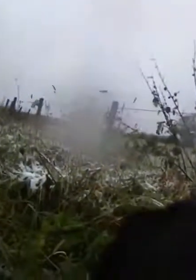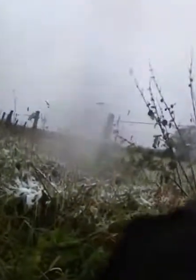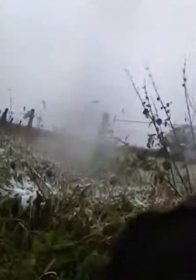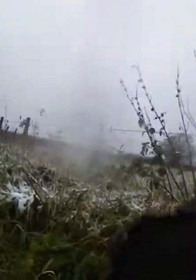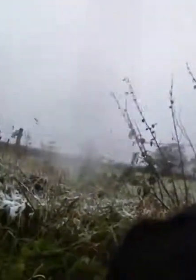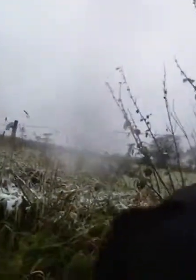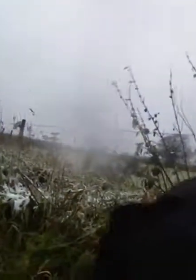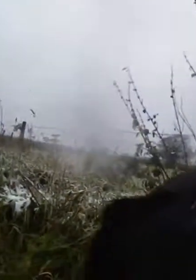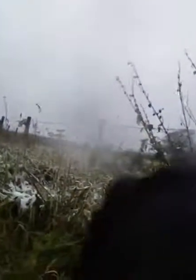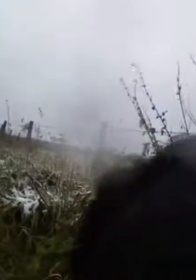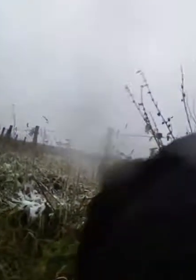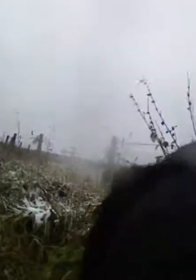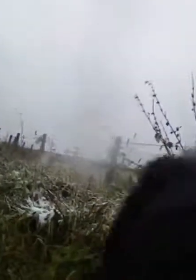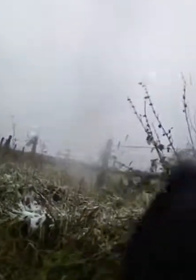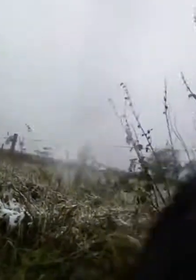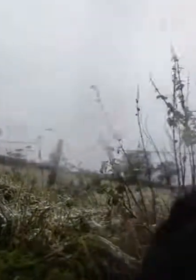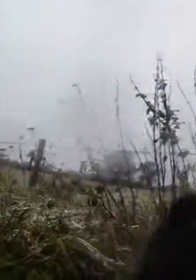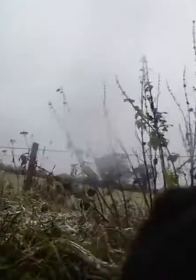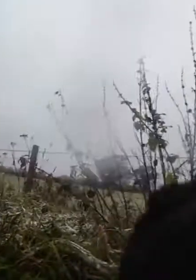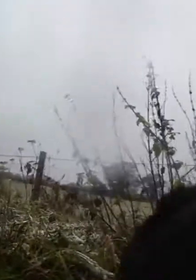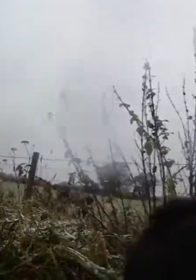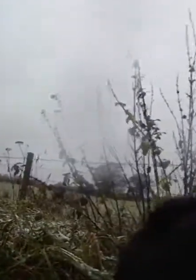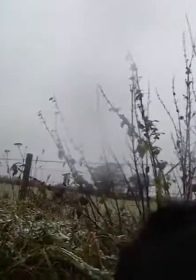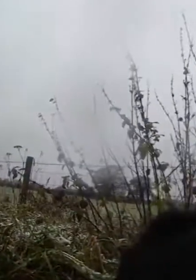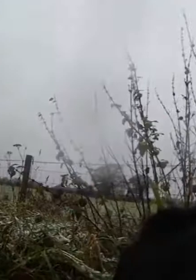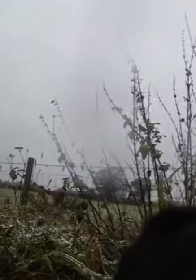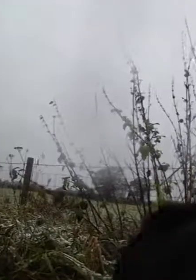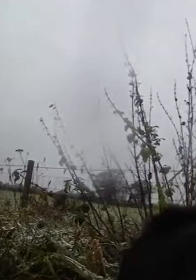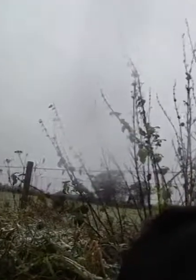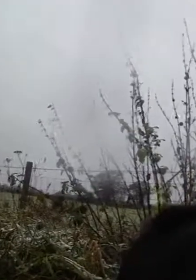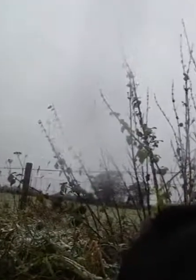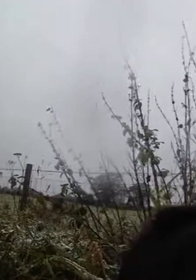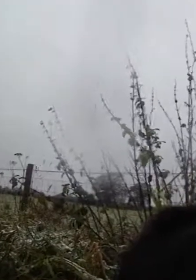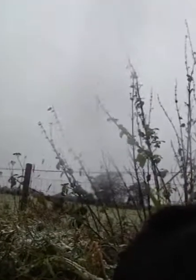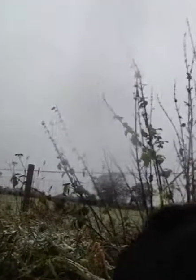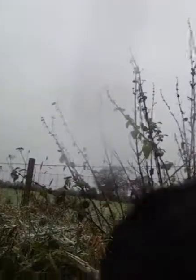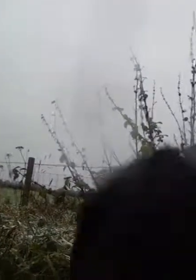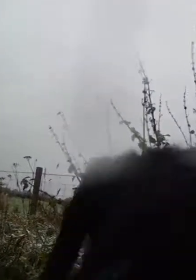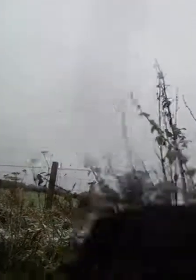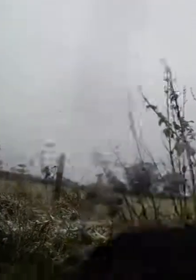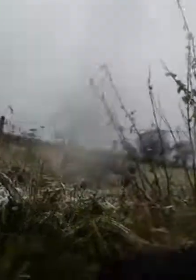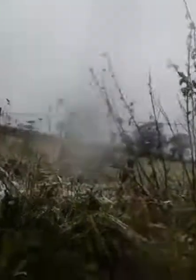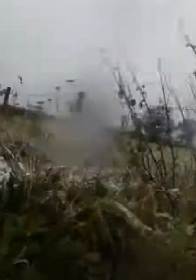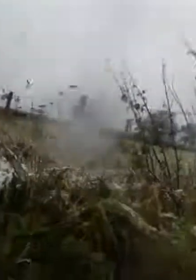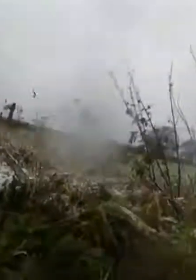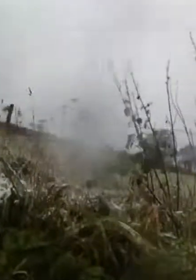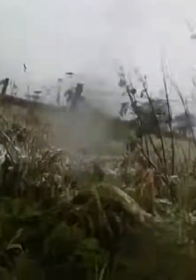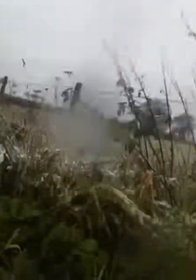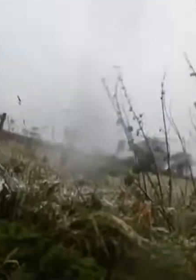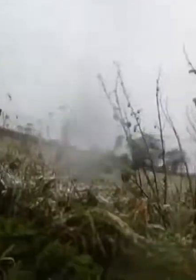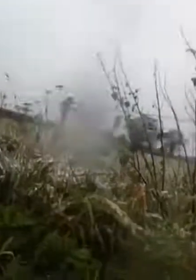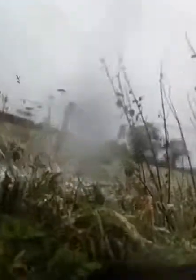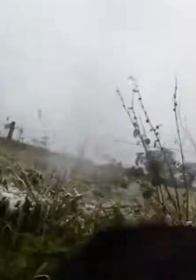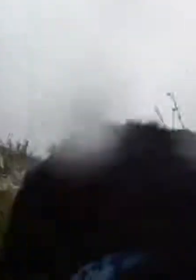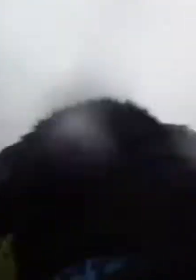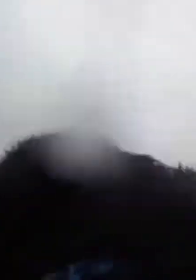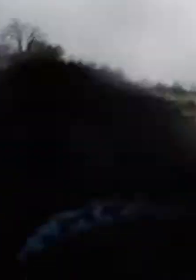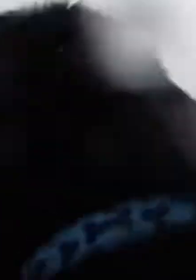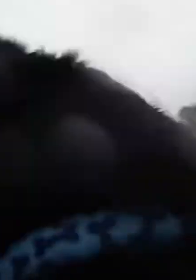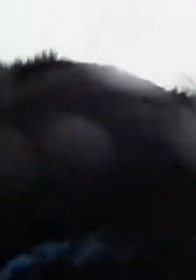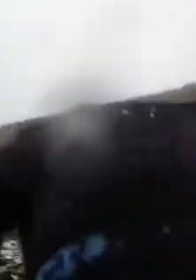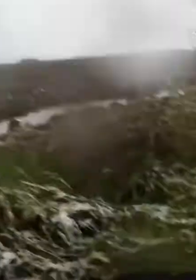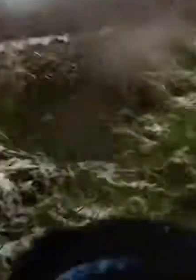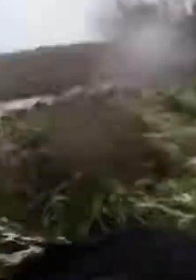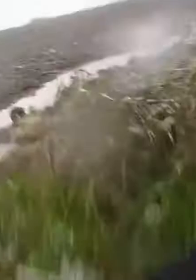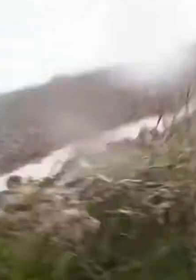have a look in this. What's in this grass? Oh, peeking over. Can I see something over there? What's that I can see in the